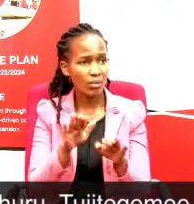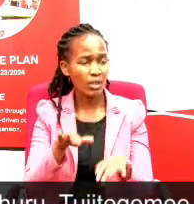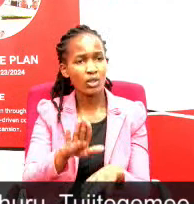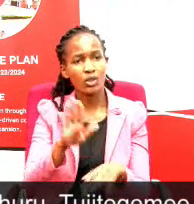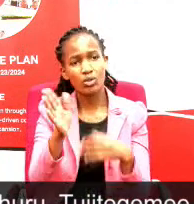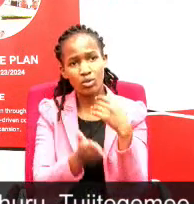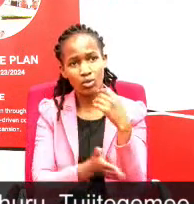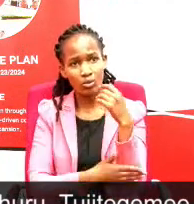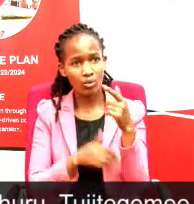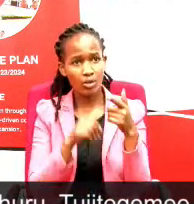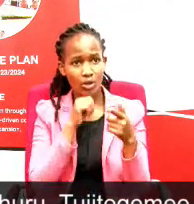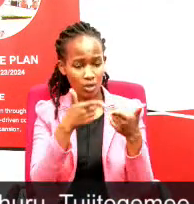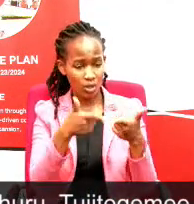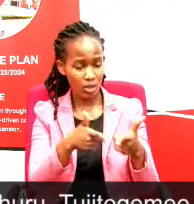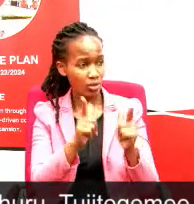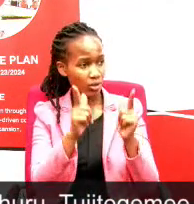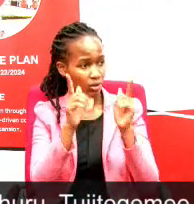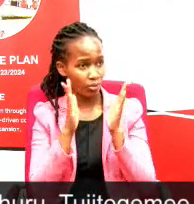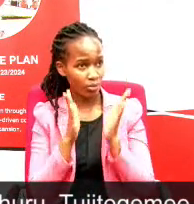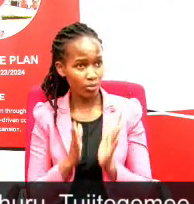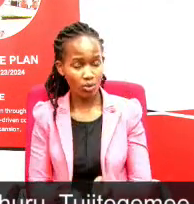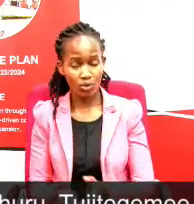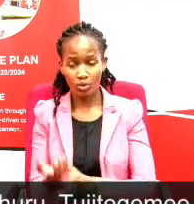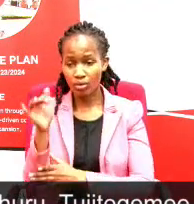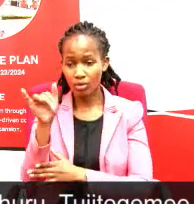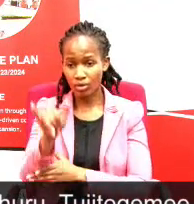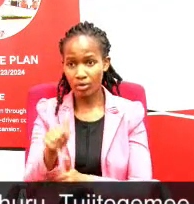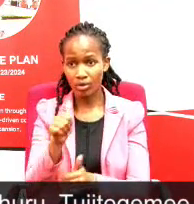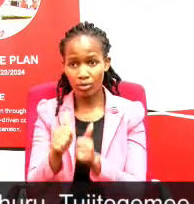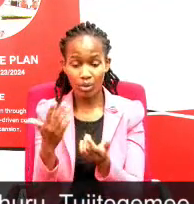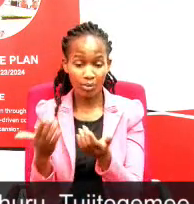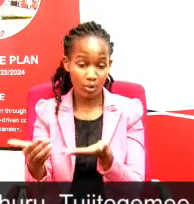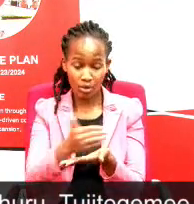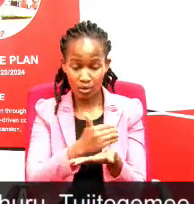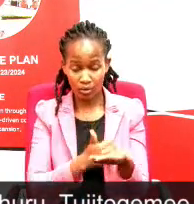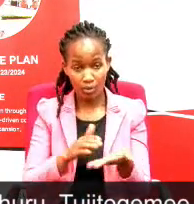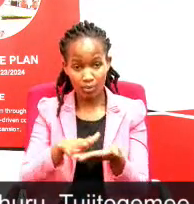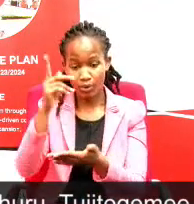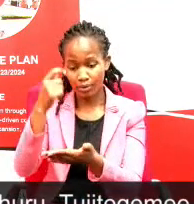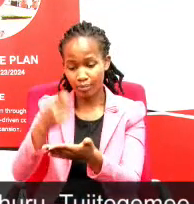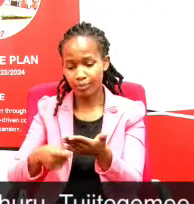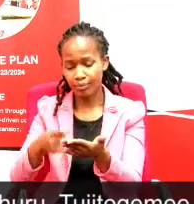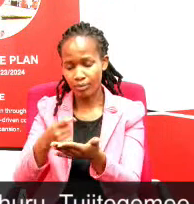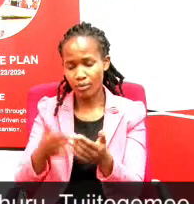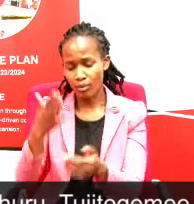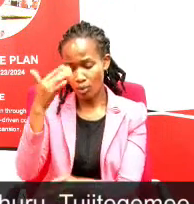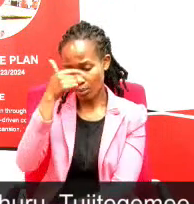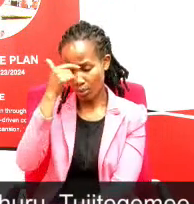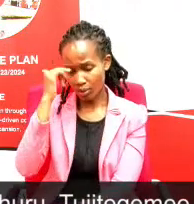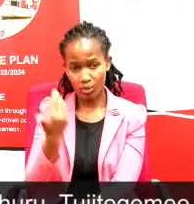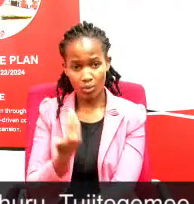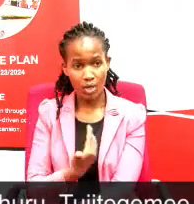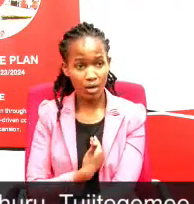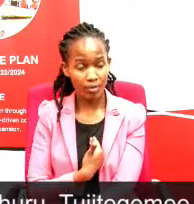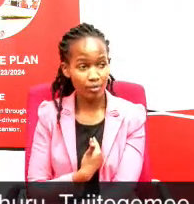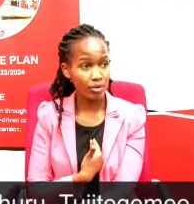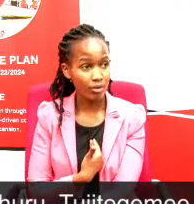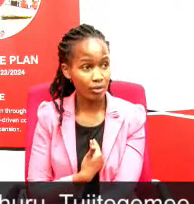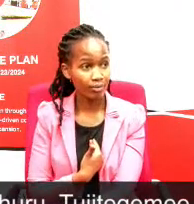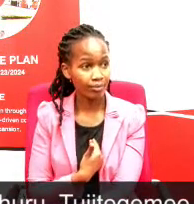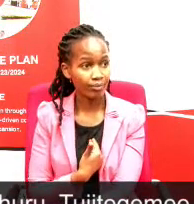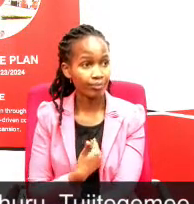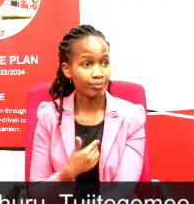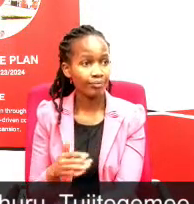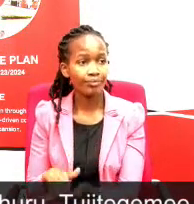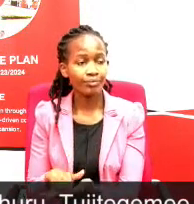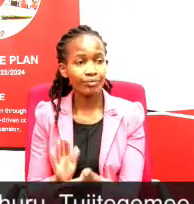and not allowing you to grow that market, for which you would have collected most of the taxes because there are more